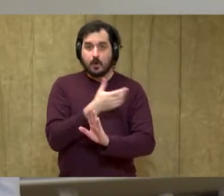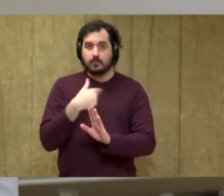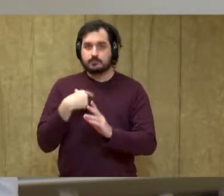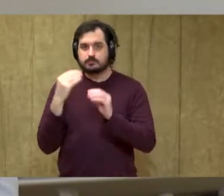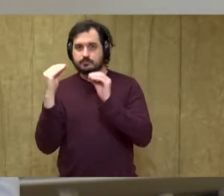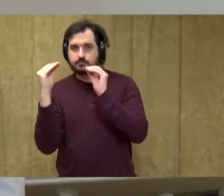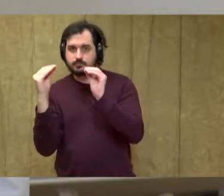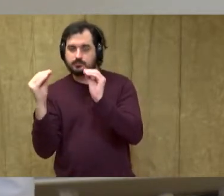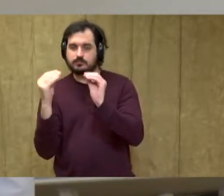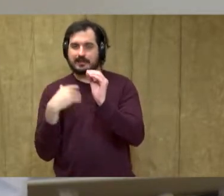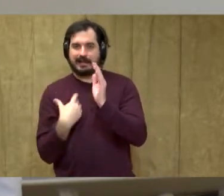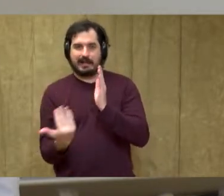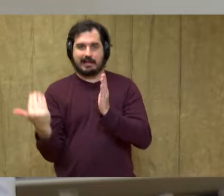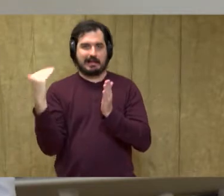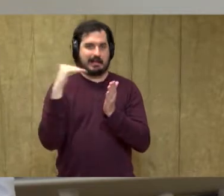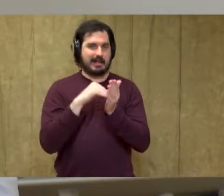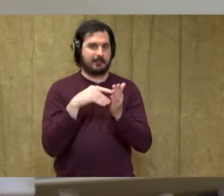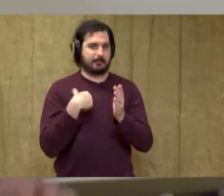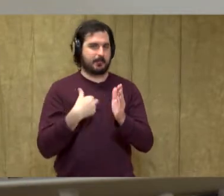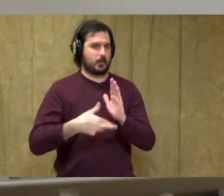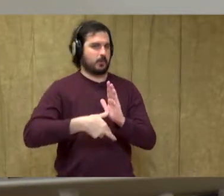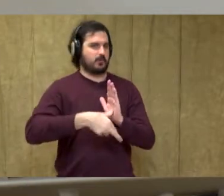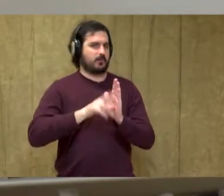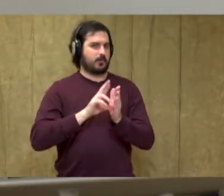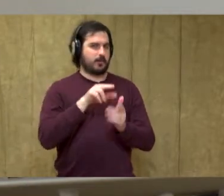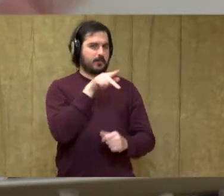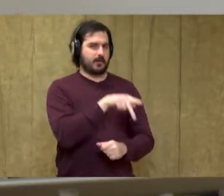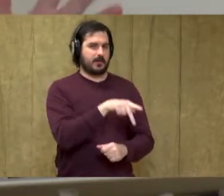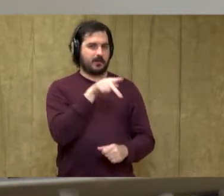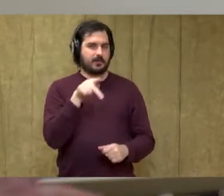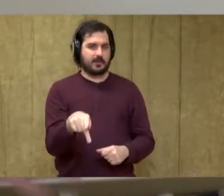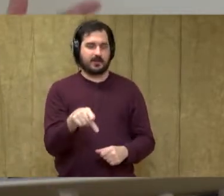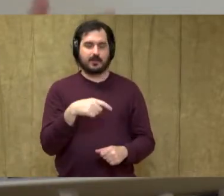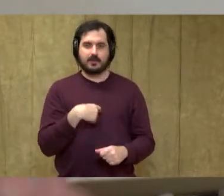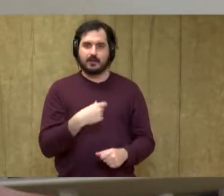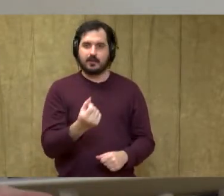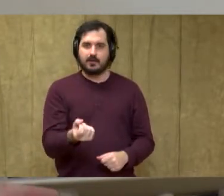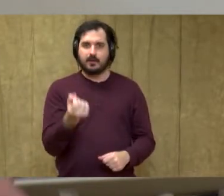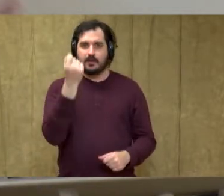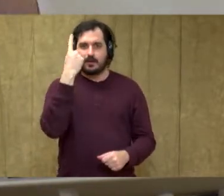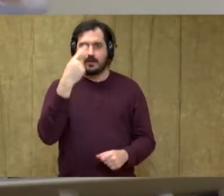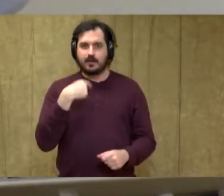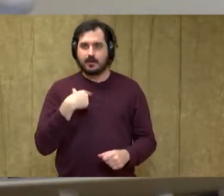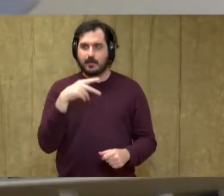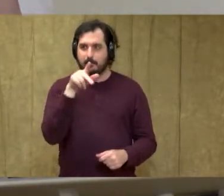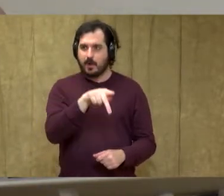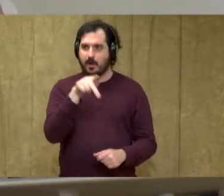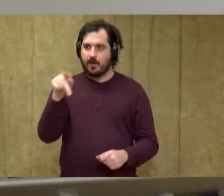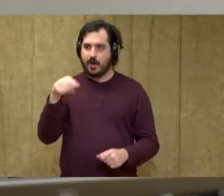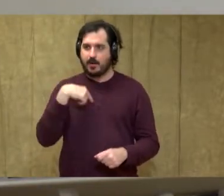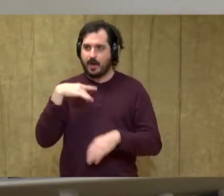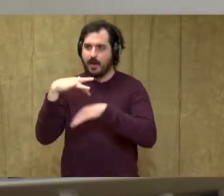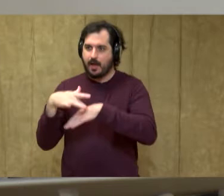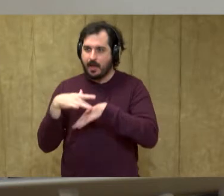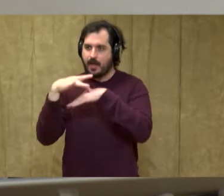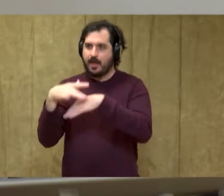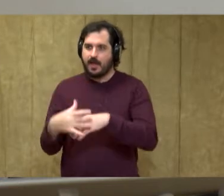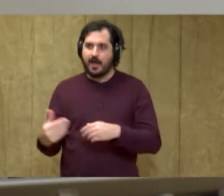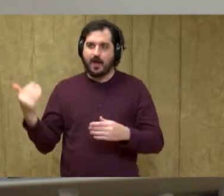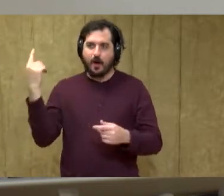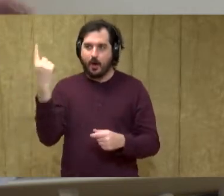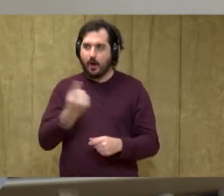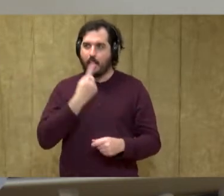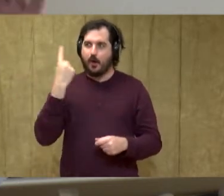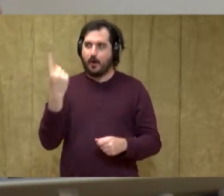over the PowerPoint. But every time I just spend too much time on this PowerPoint. Oh my goodness. But today my goal